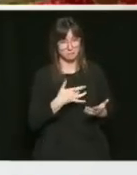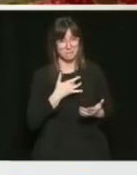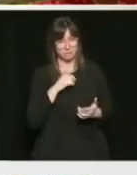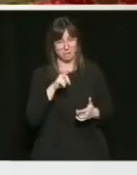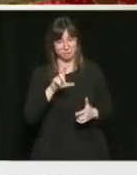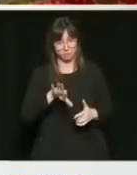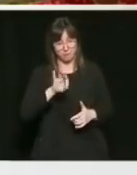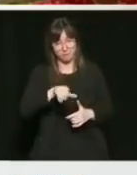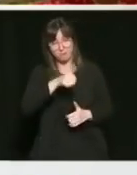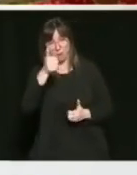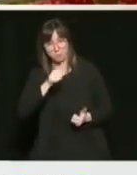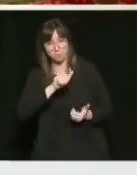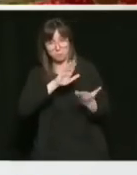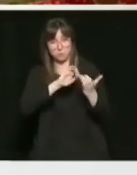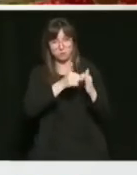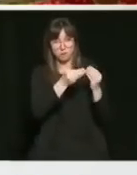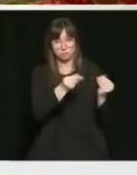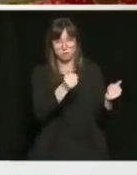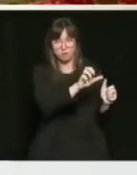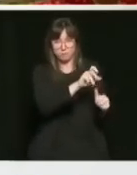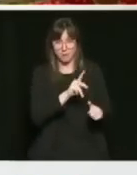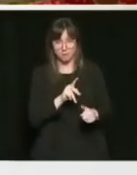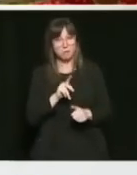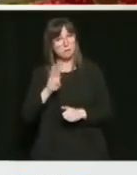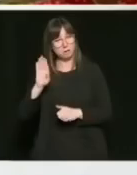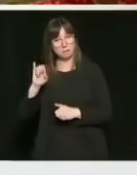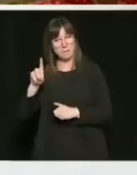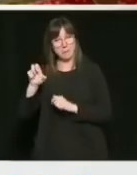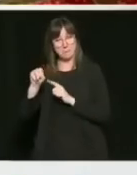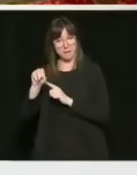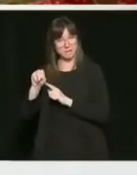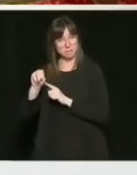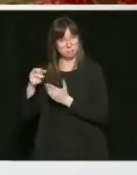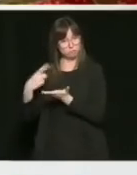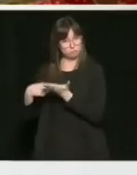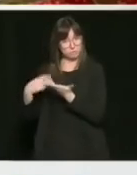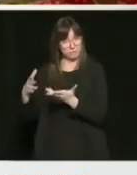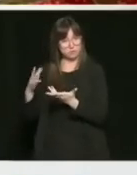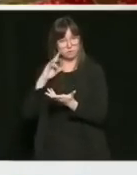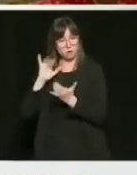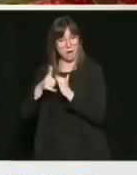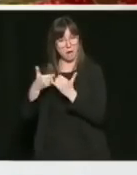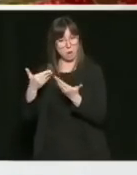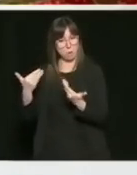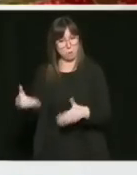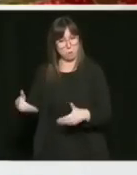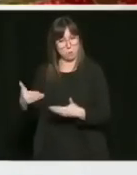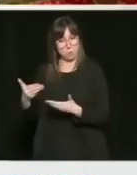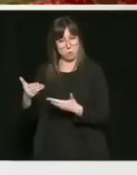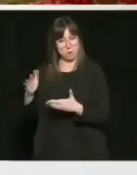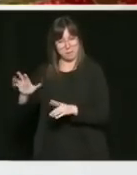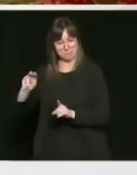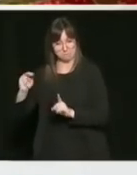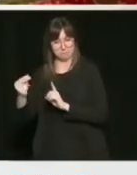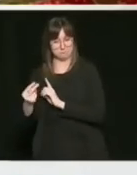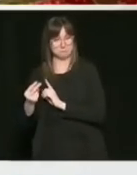issue? And have you talked to Joe Biden directly about bringing a fresh perspective to the American prosecution of this case when he